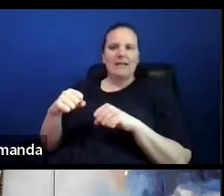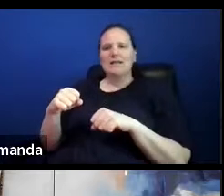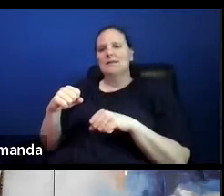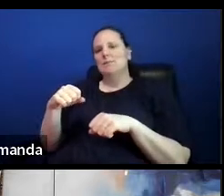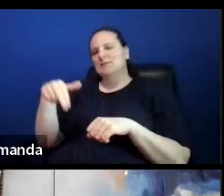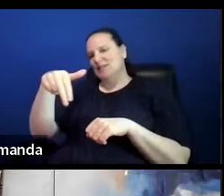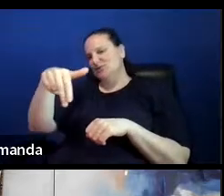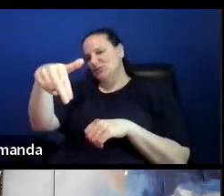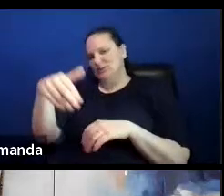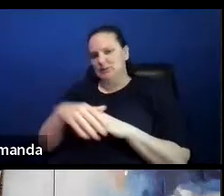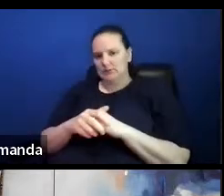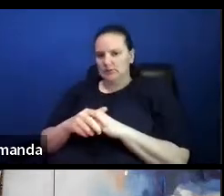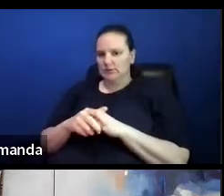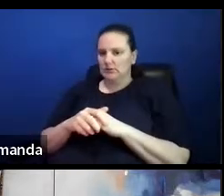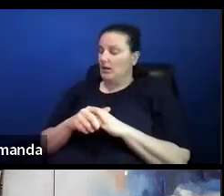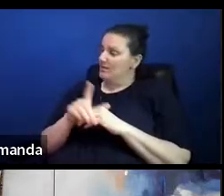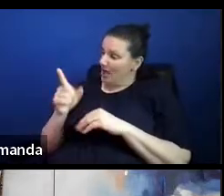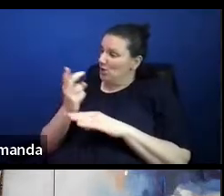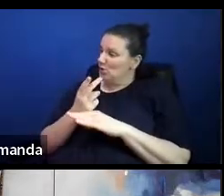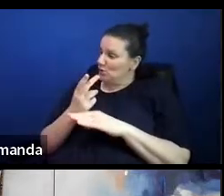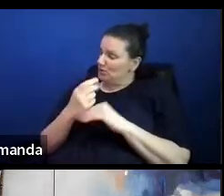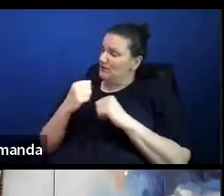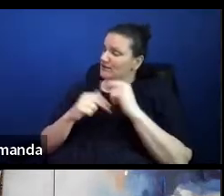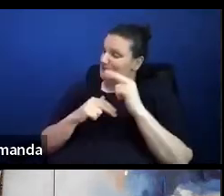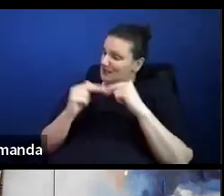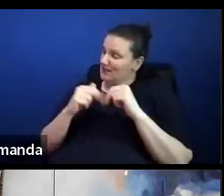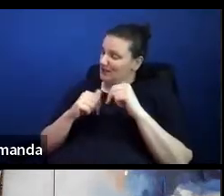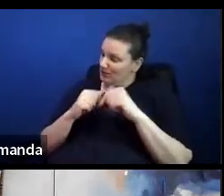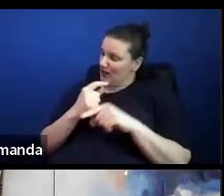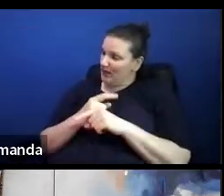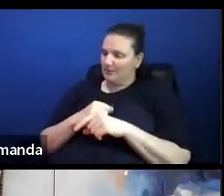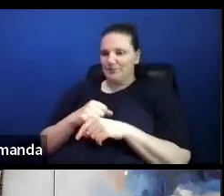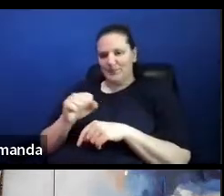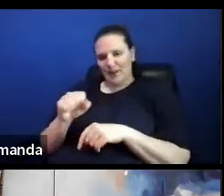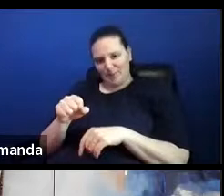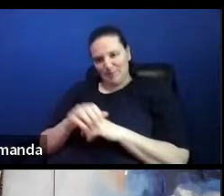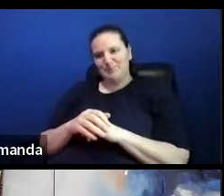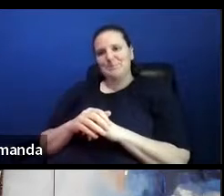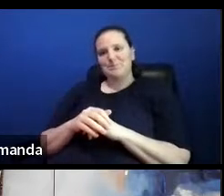do use the facility though, so. Yeah.